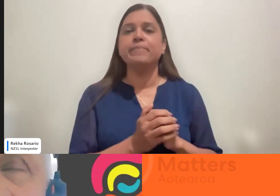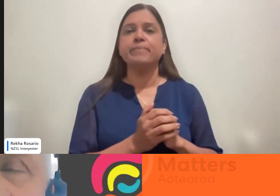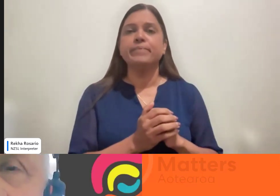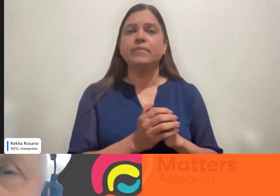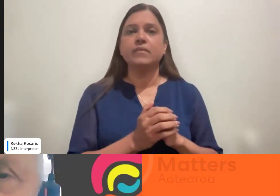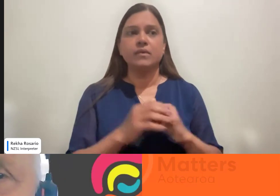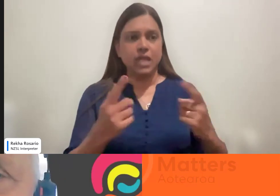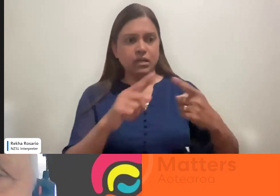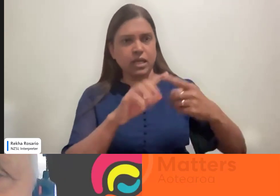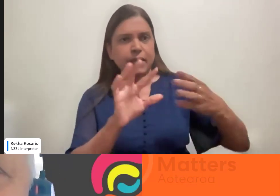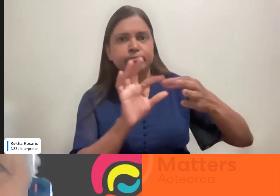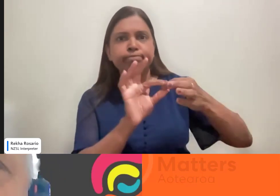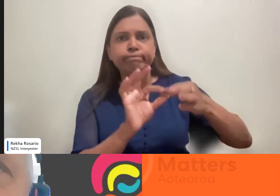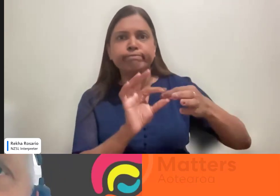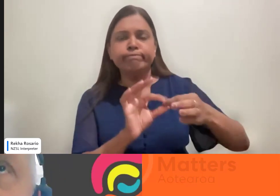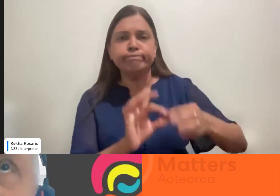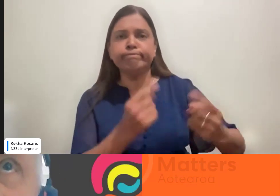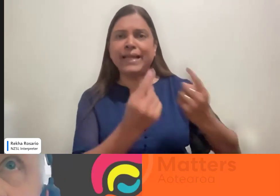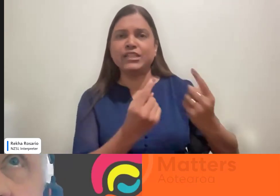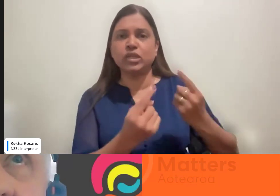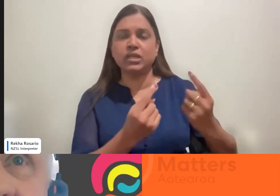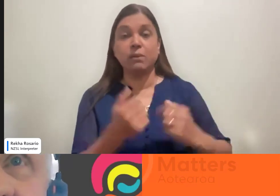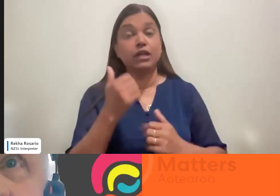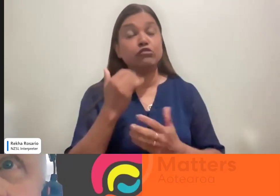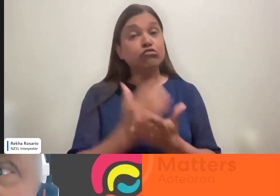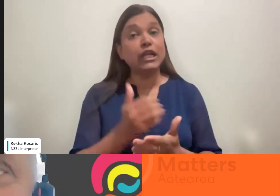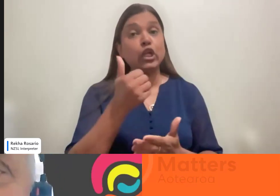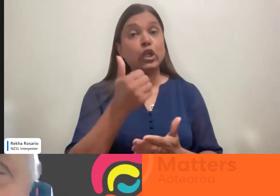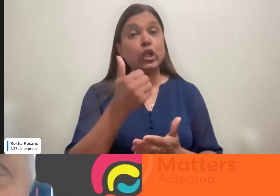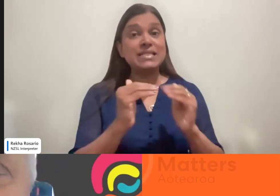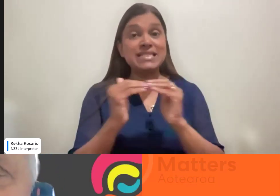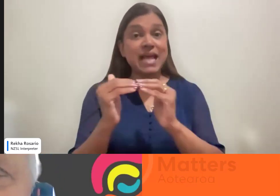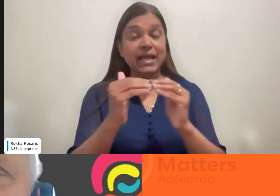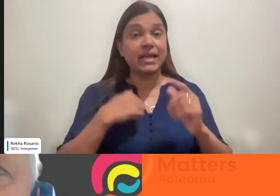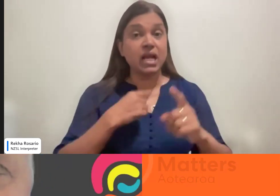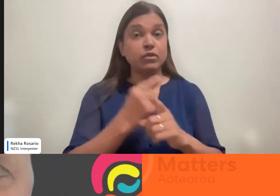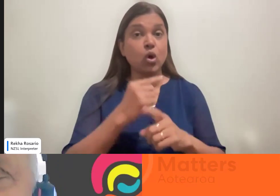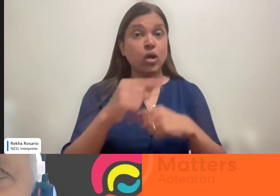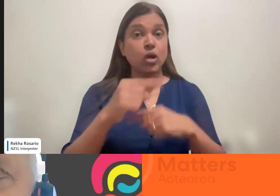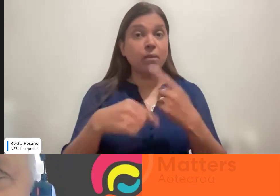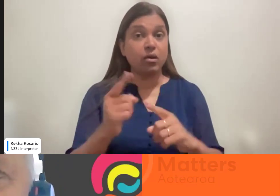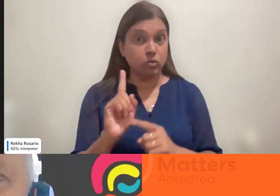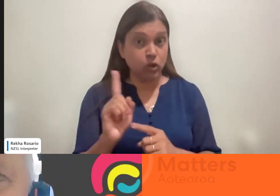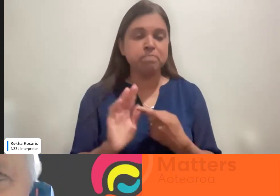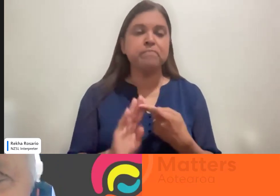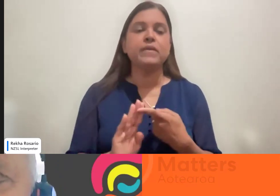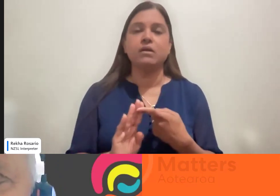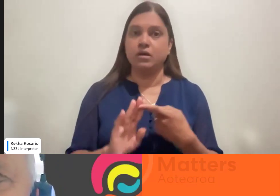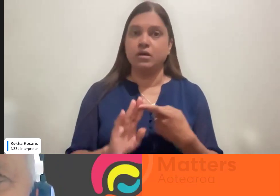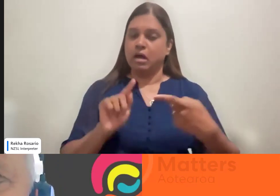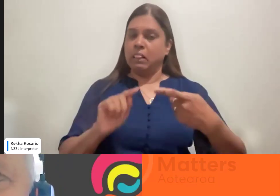complement each other. But one really good standard I'd like to talk about today is the one that's